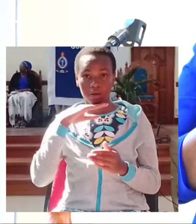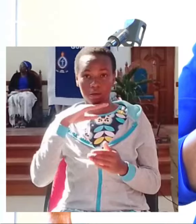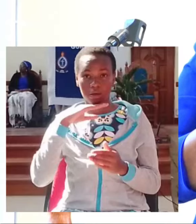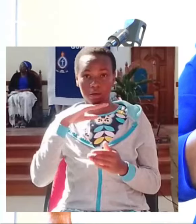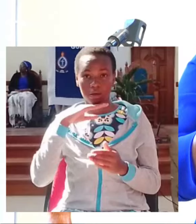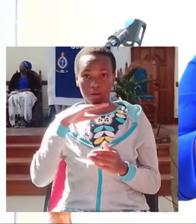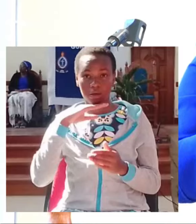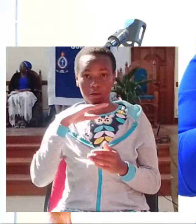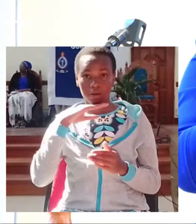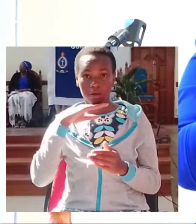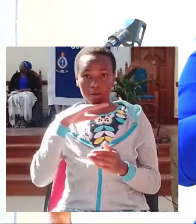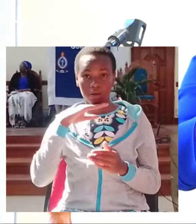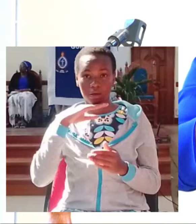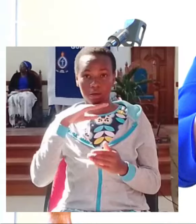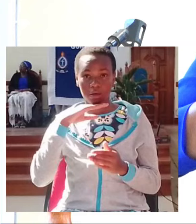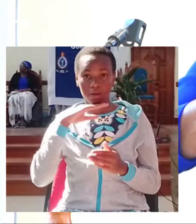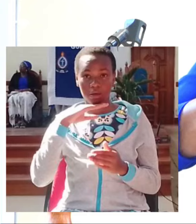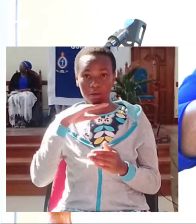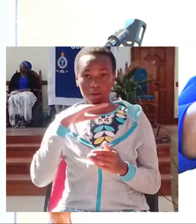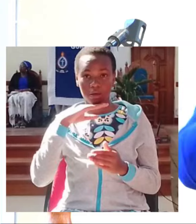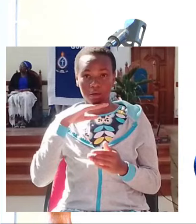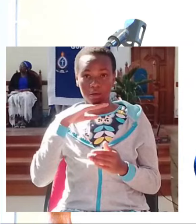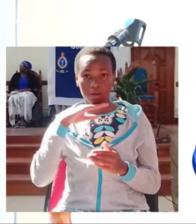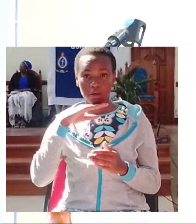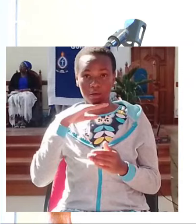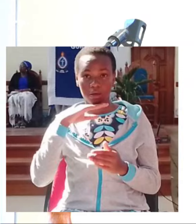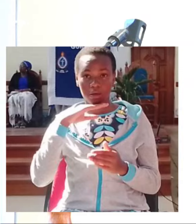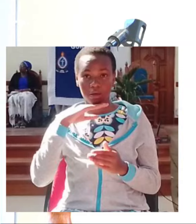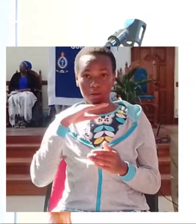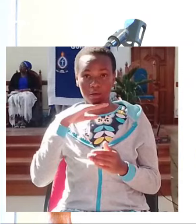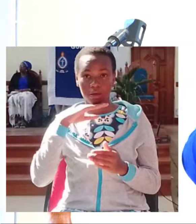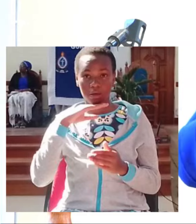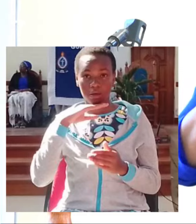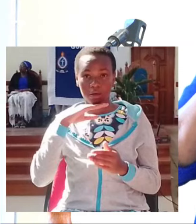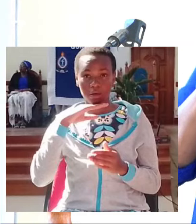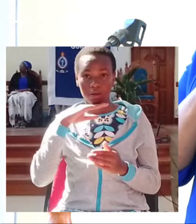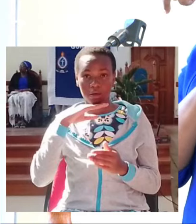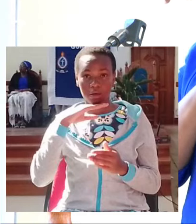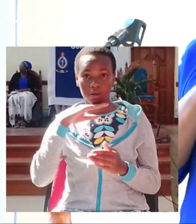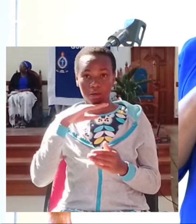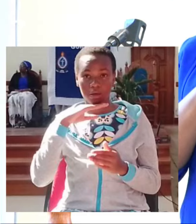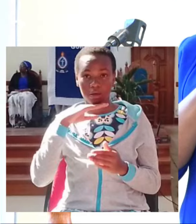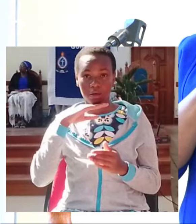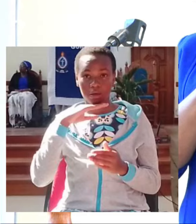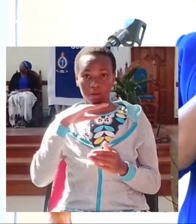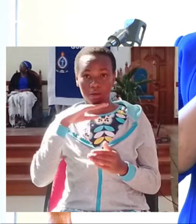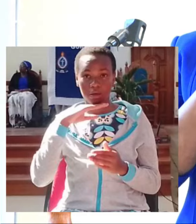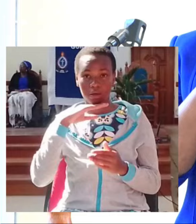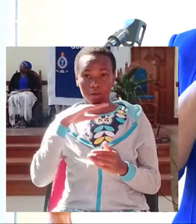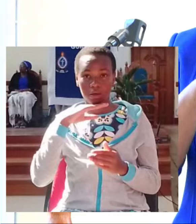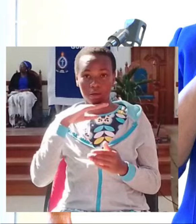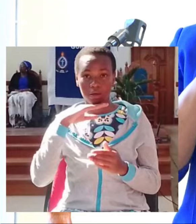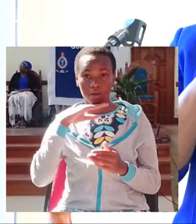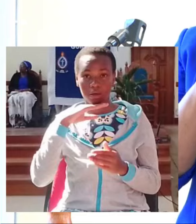kamba. Eh? We went there. They are very monotheistic. How si wa confused na Hindus? No, Hindus,